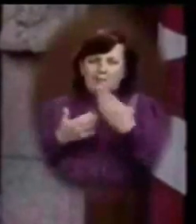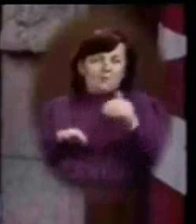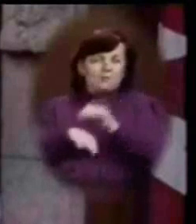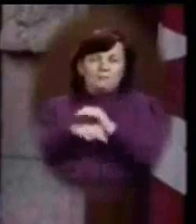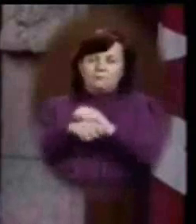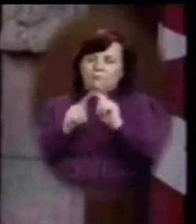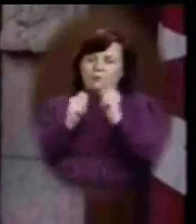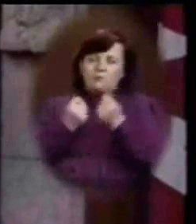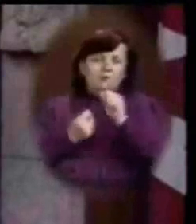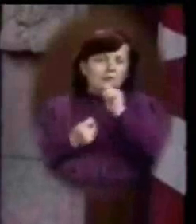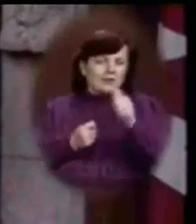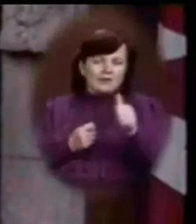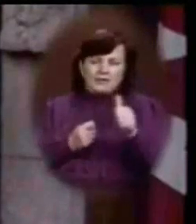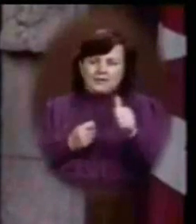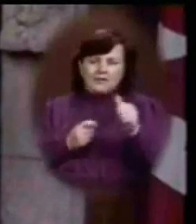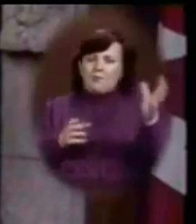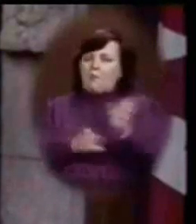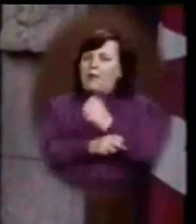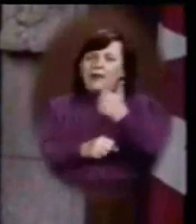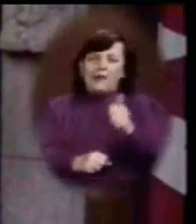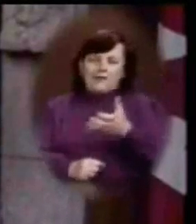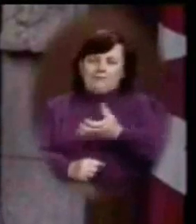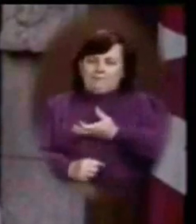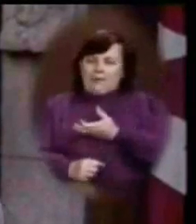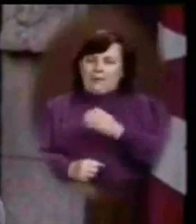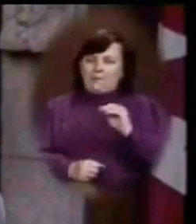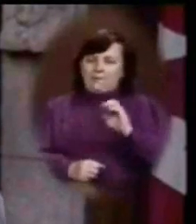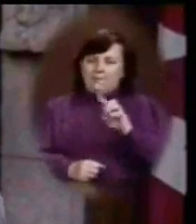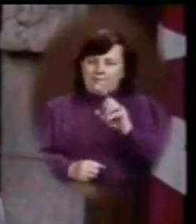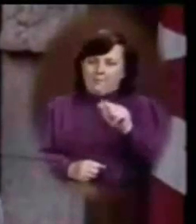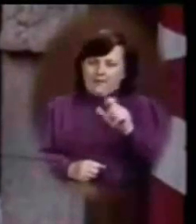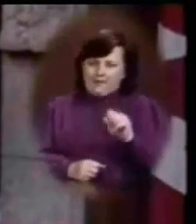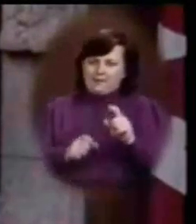for the National Health Service. And over the whole...